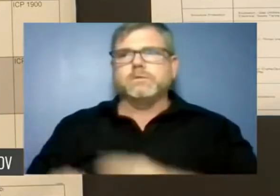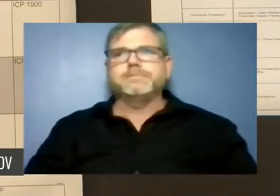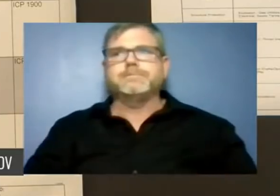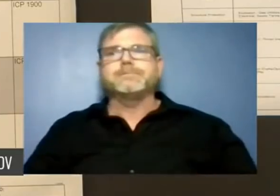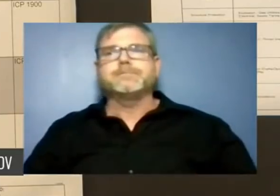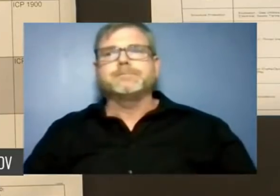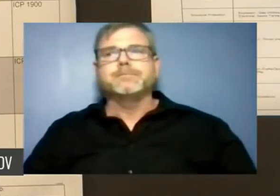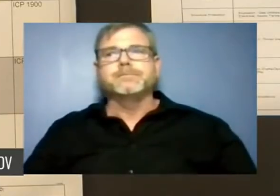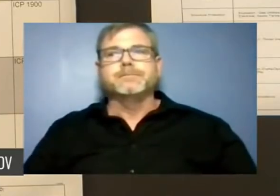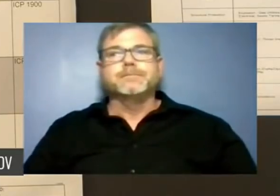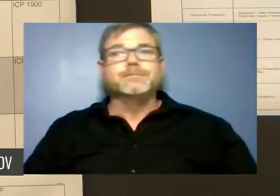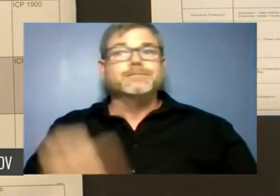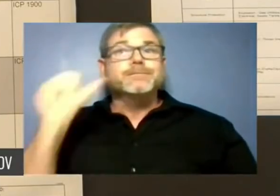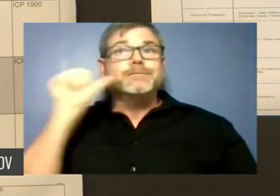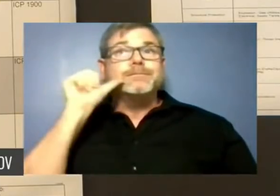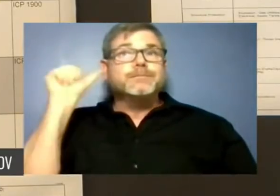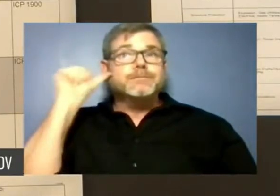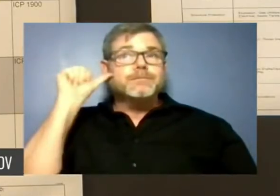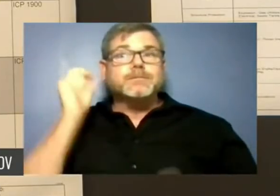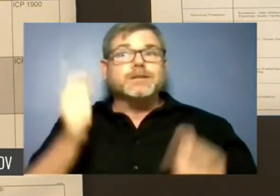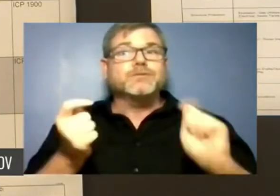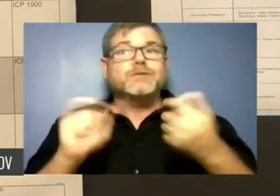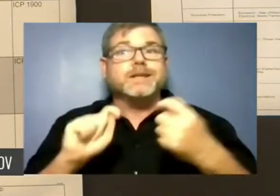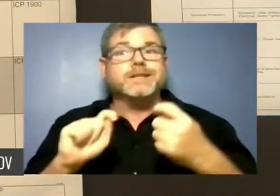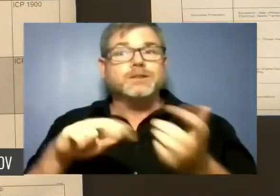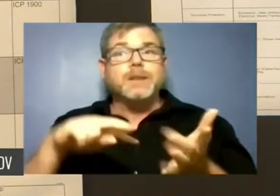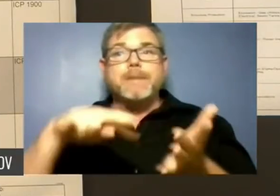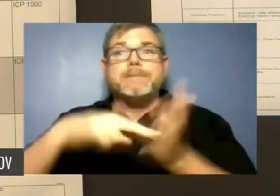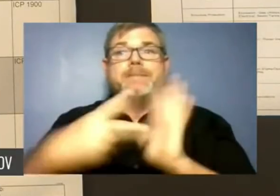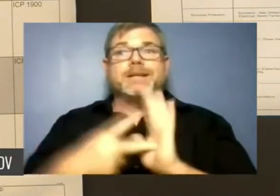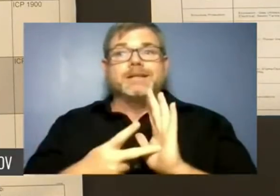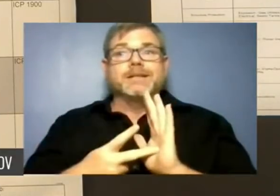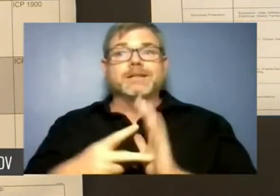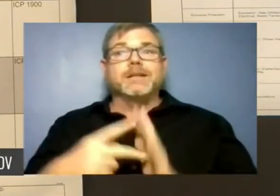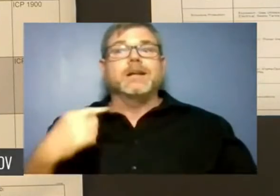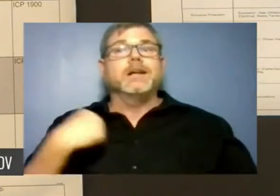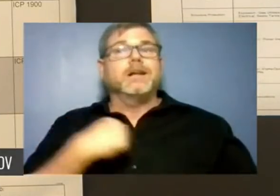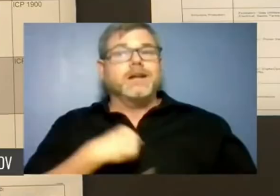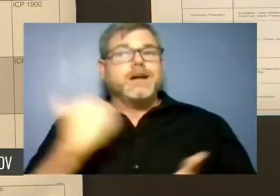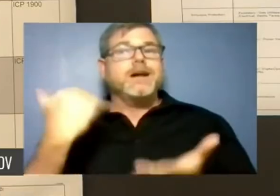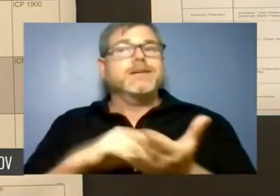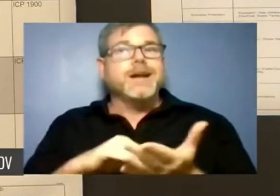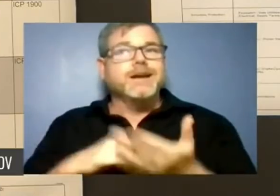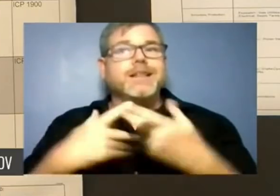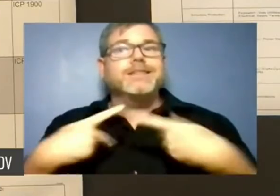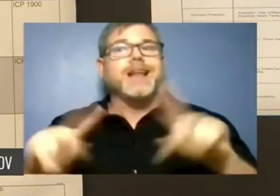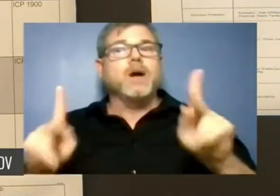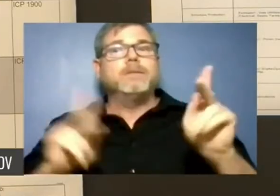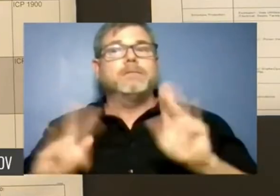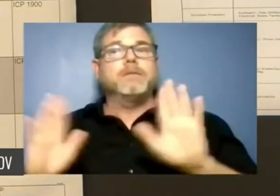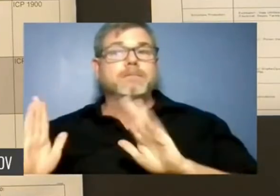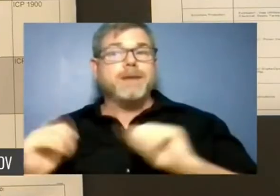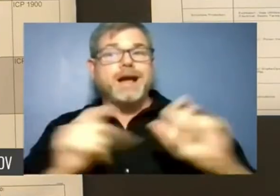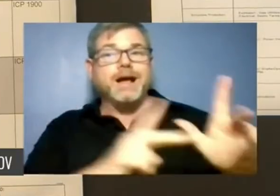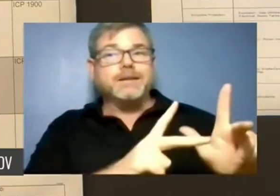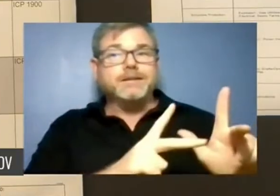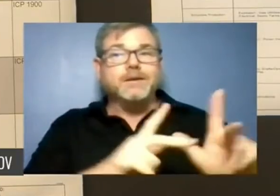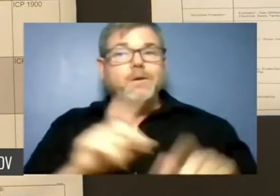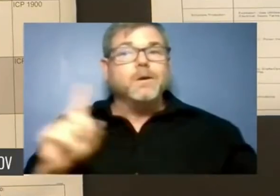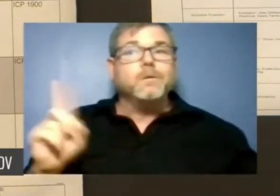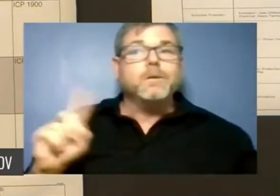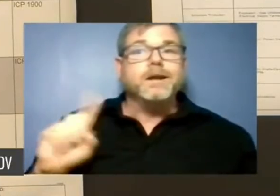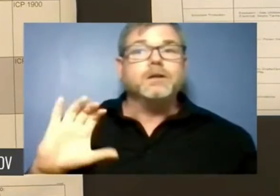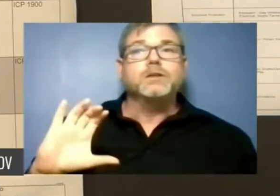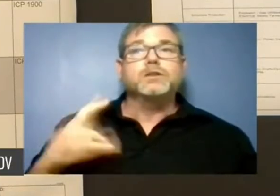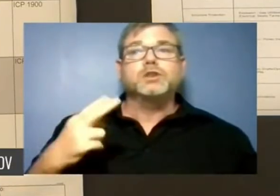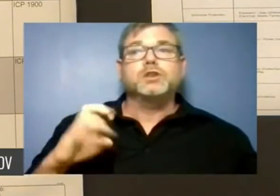we repopulated the area around Lake Almanor to include Chester proper, West Shore, East Shore,